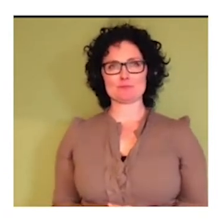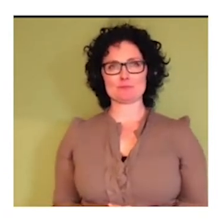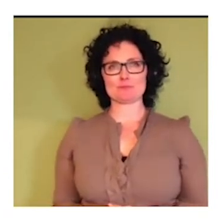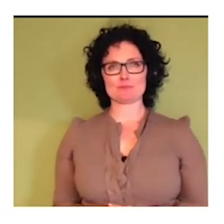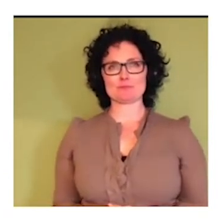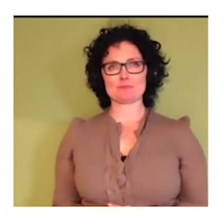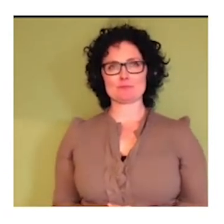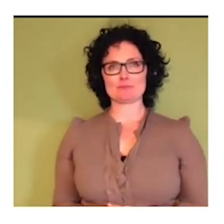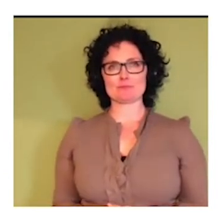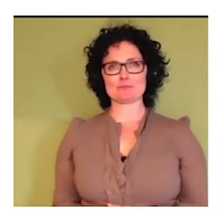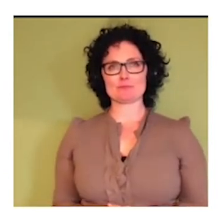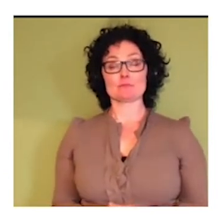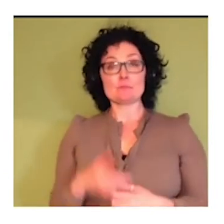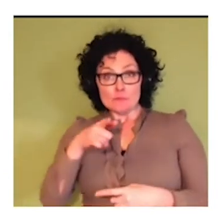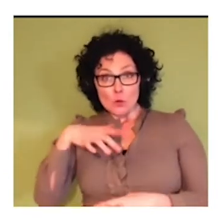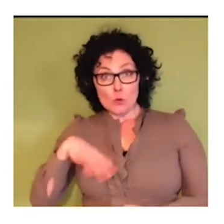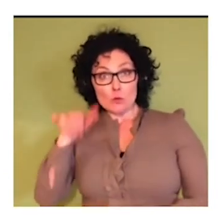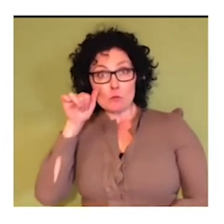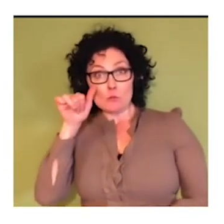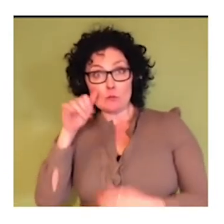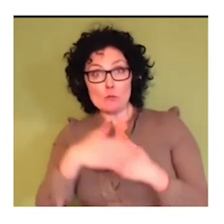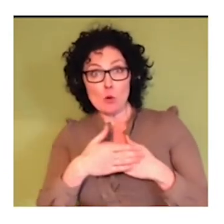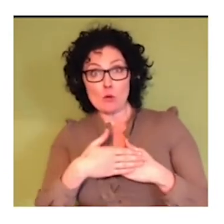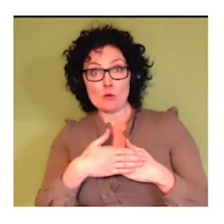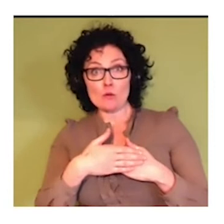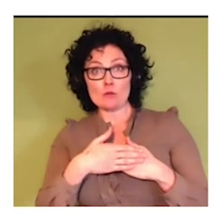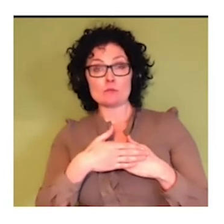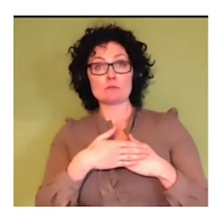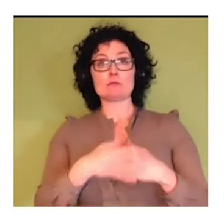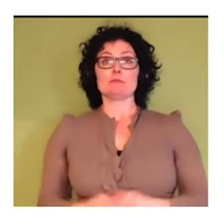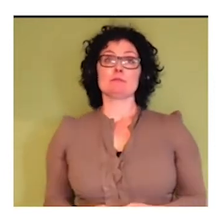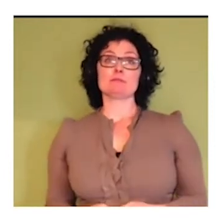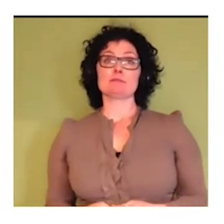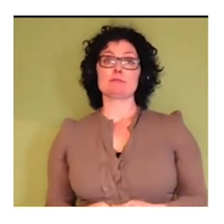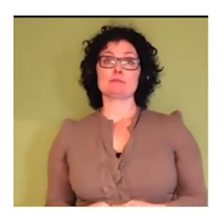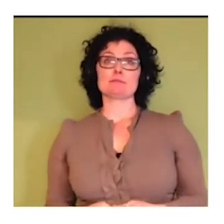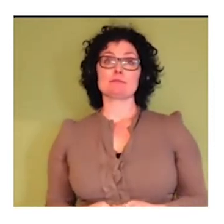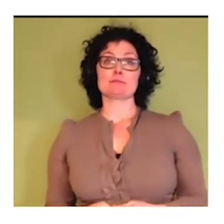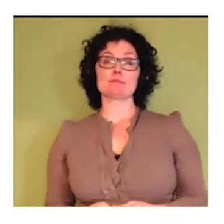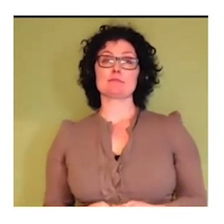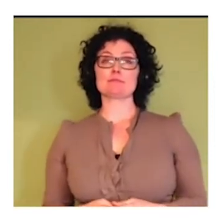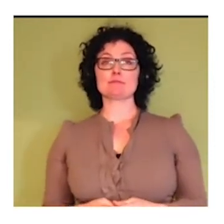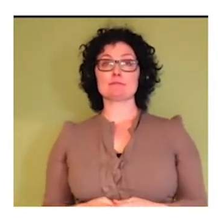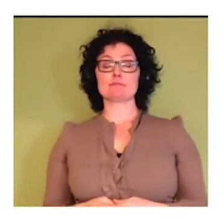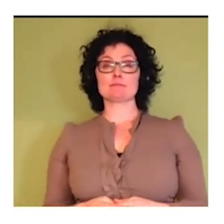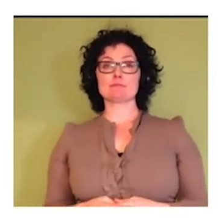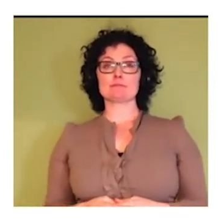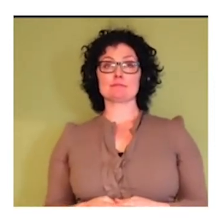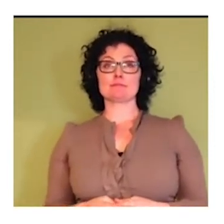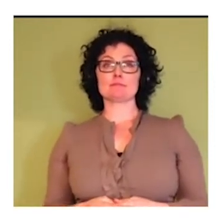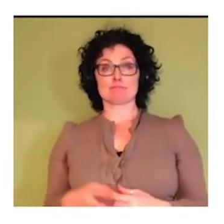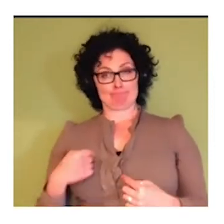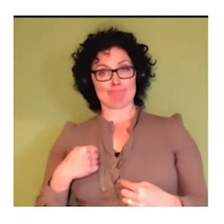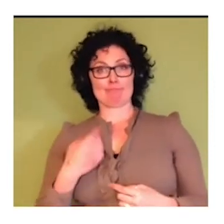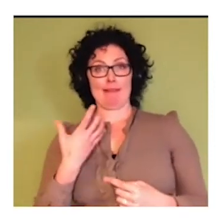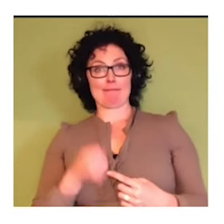So if you want to find out more detail about this, UKAAF have got some resources which you can find